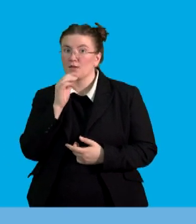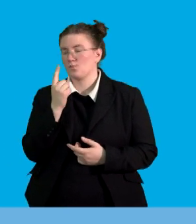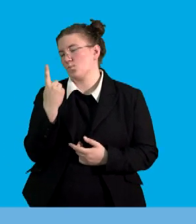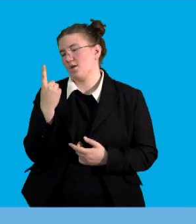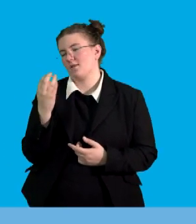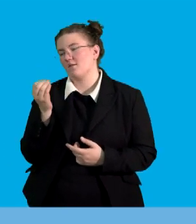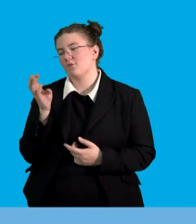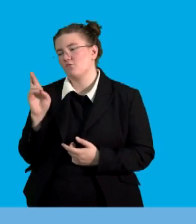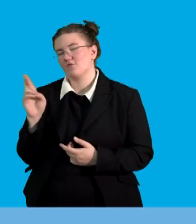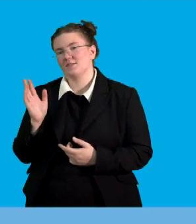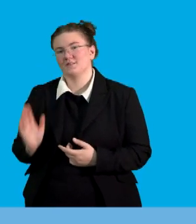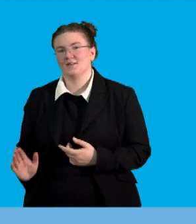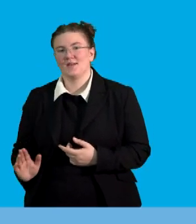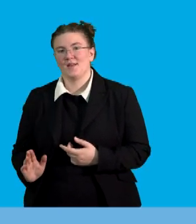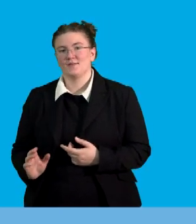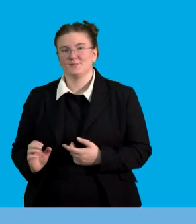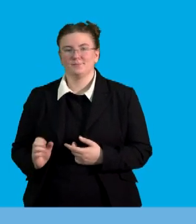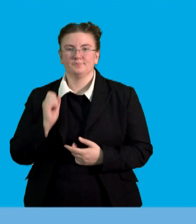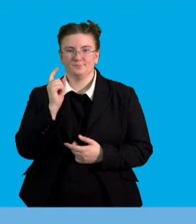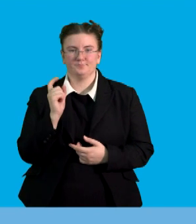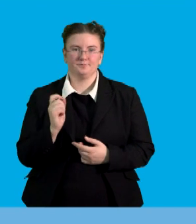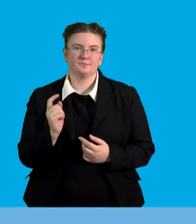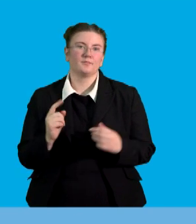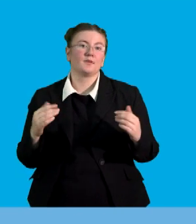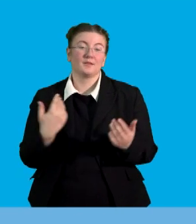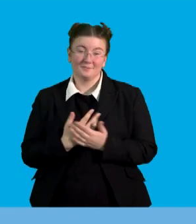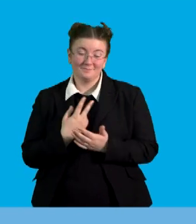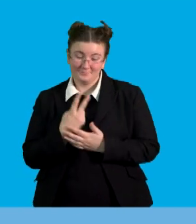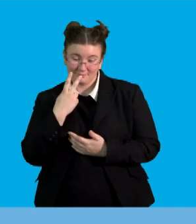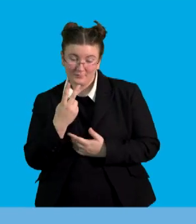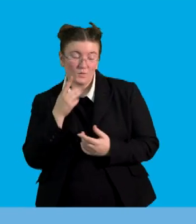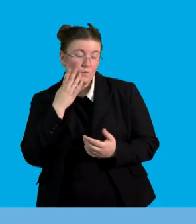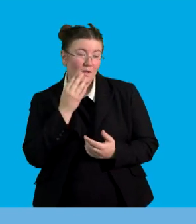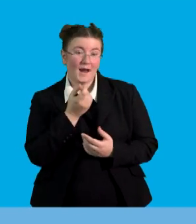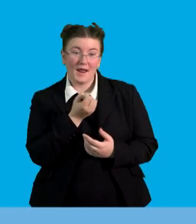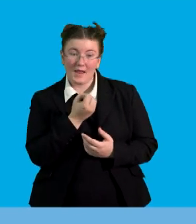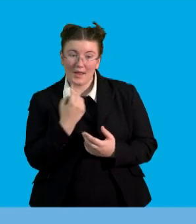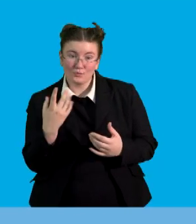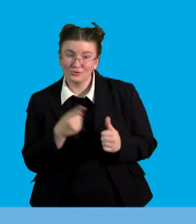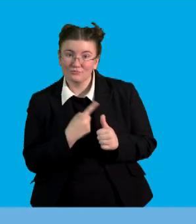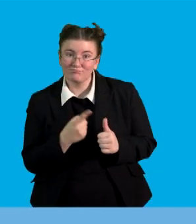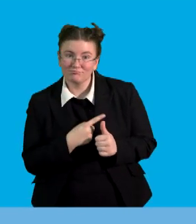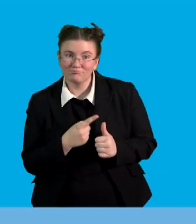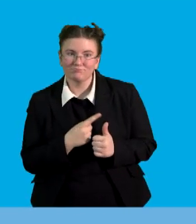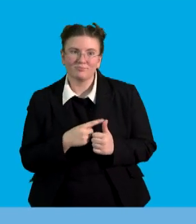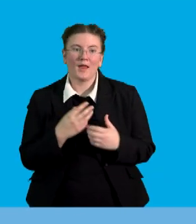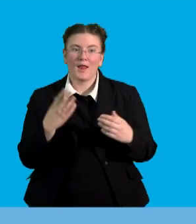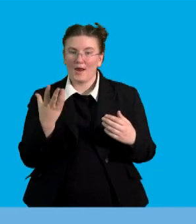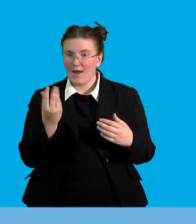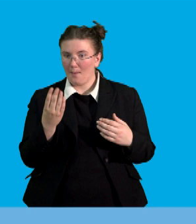1. Now, as you can see from the counting of these atoms on the left-hand side and the right-hand side, that the numbers of